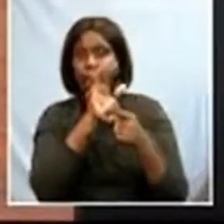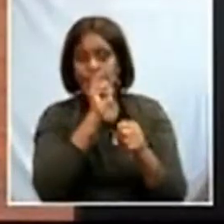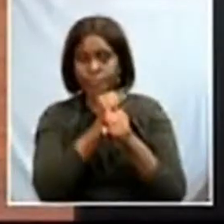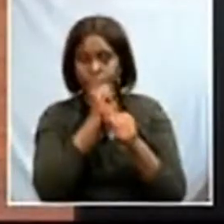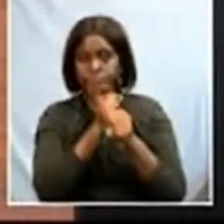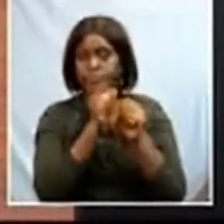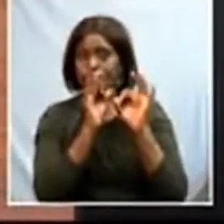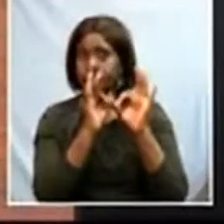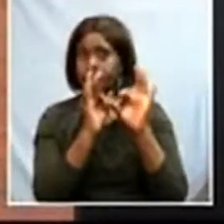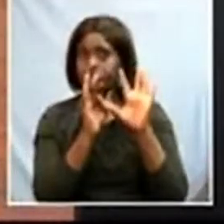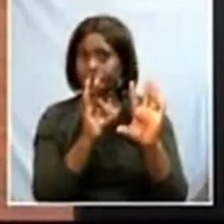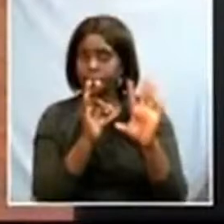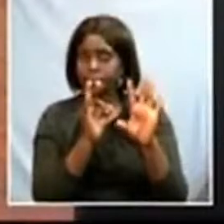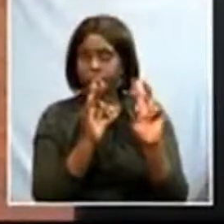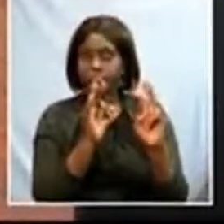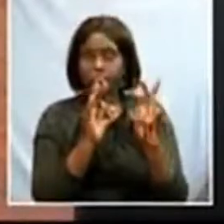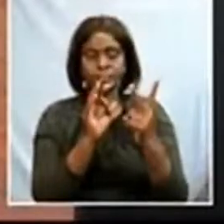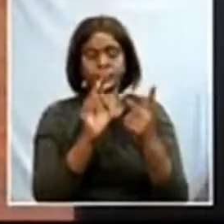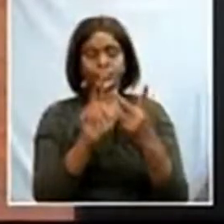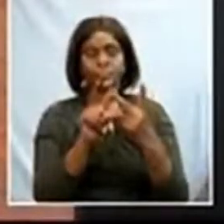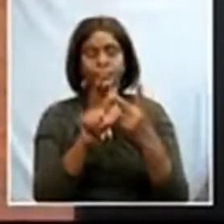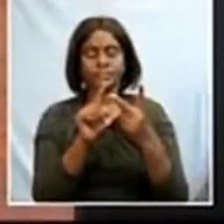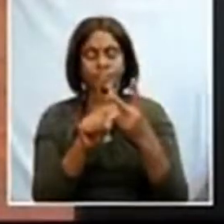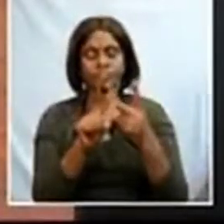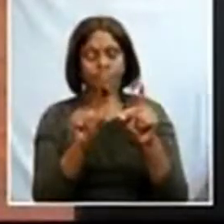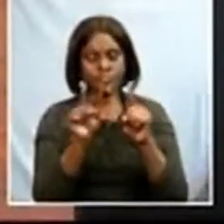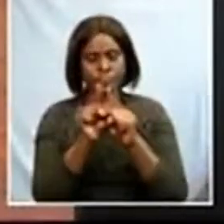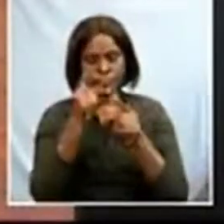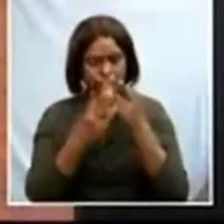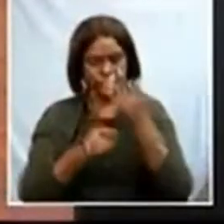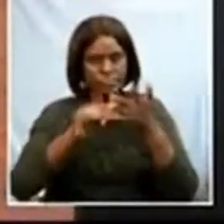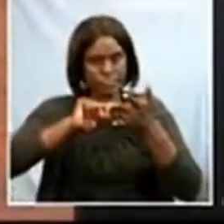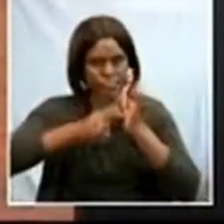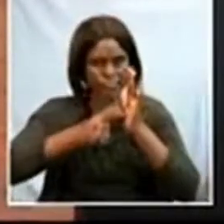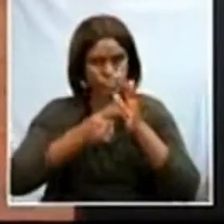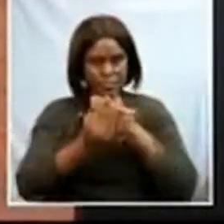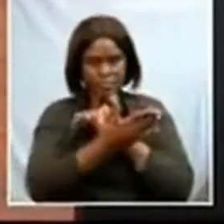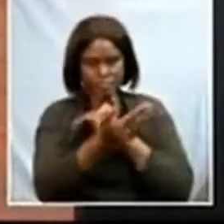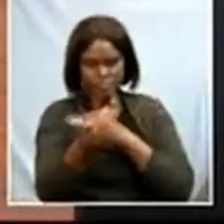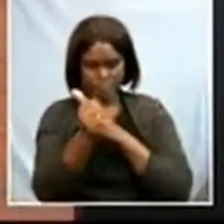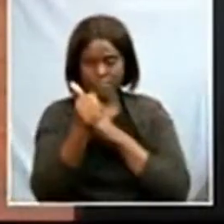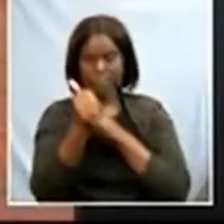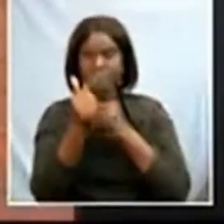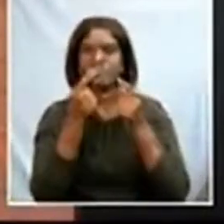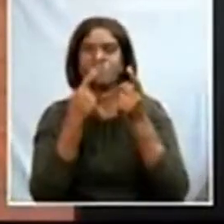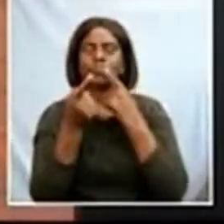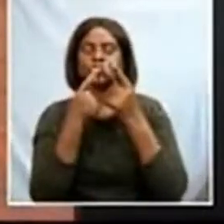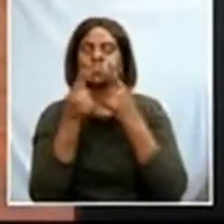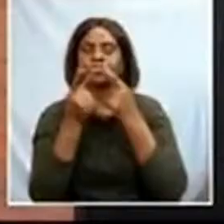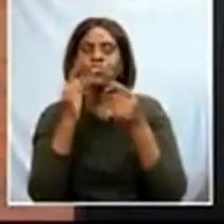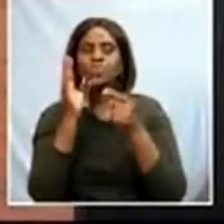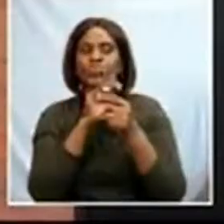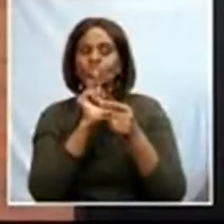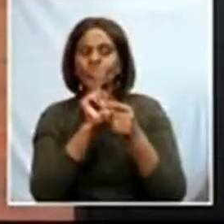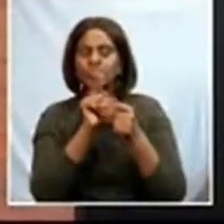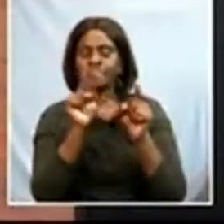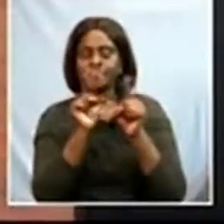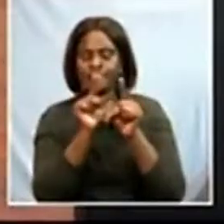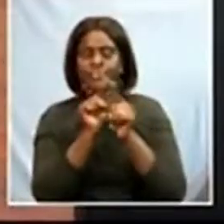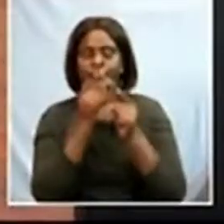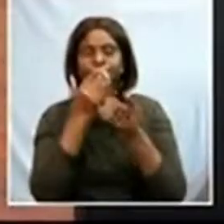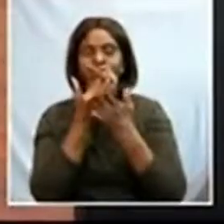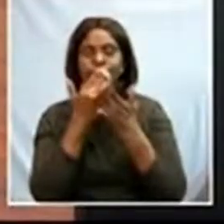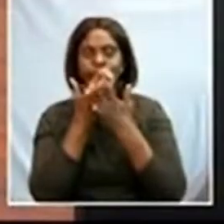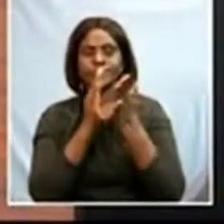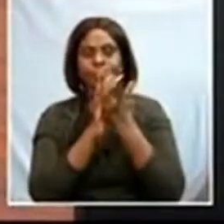done. Two, at what point were they convinced that this was a good